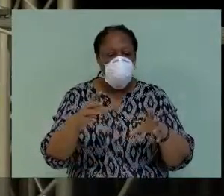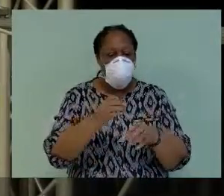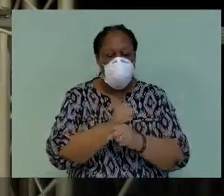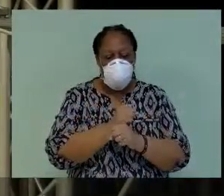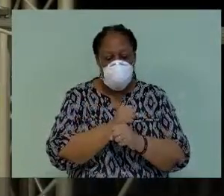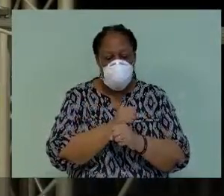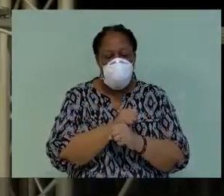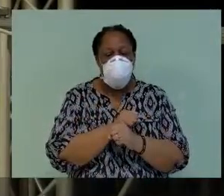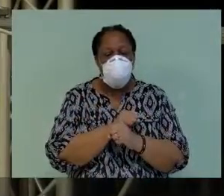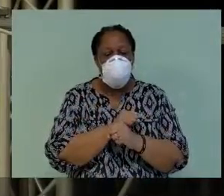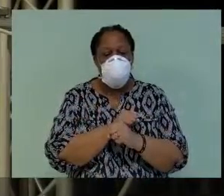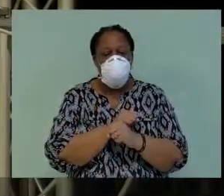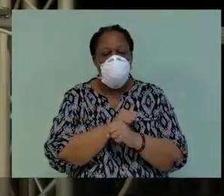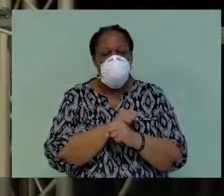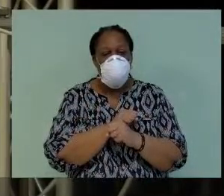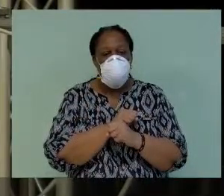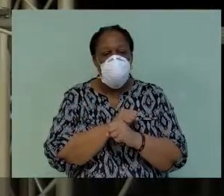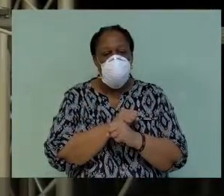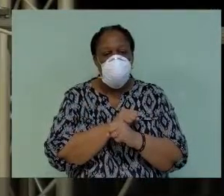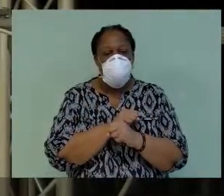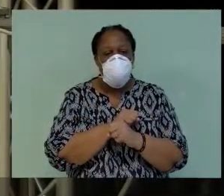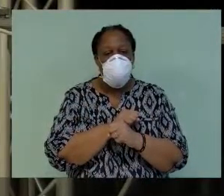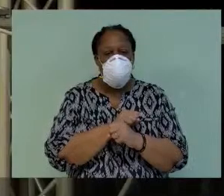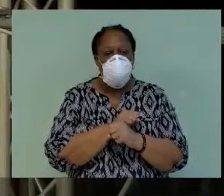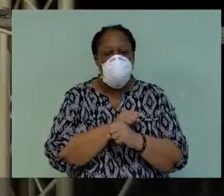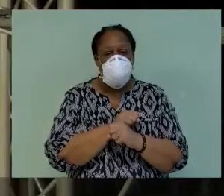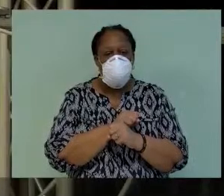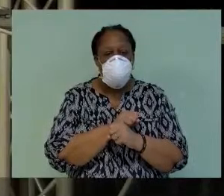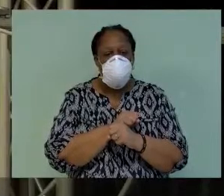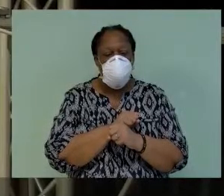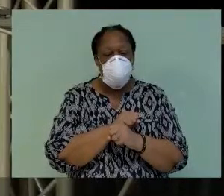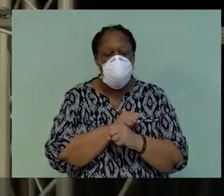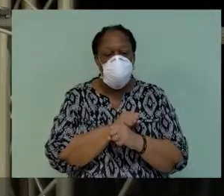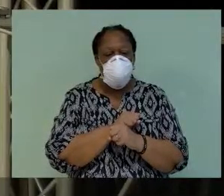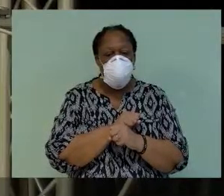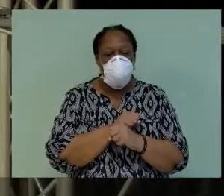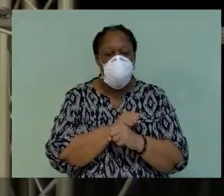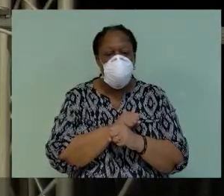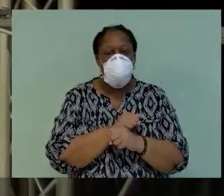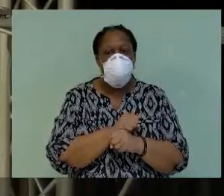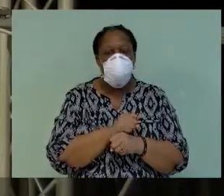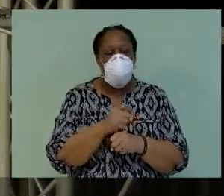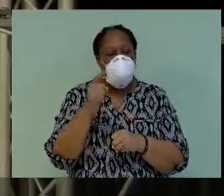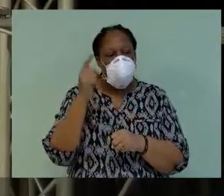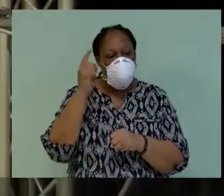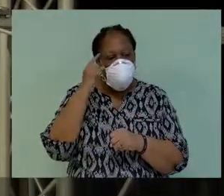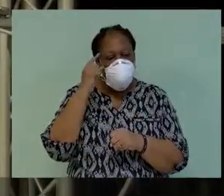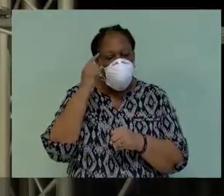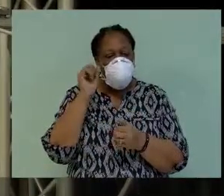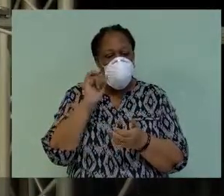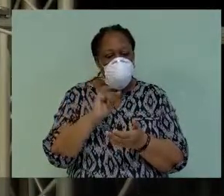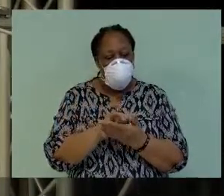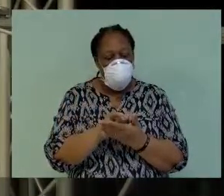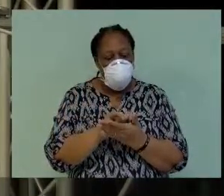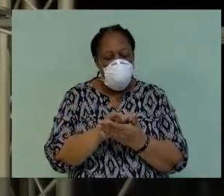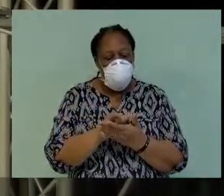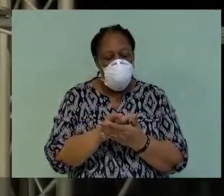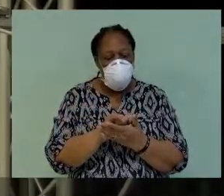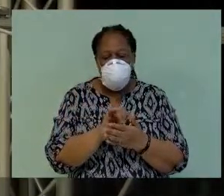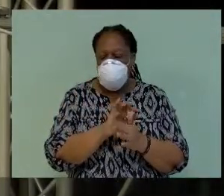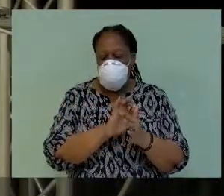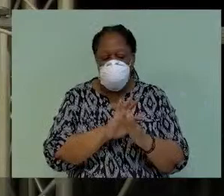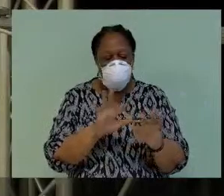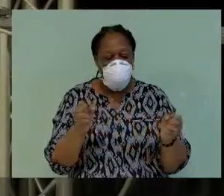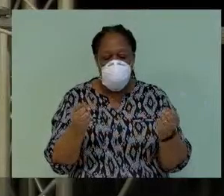succumb to those conditions. We have determined, as I said earlier, that you don't